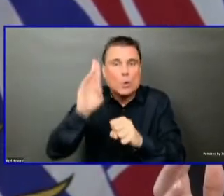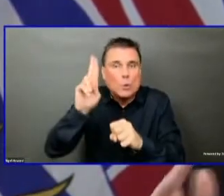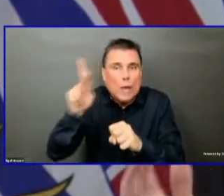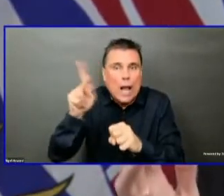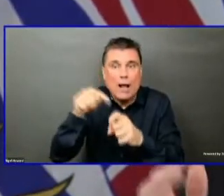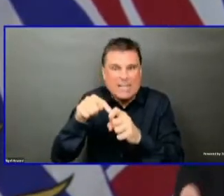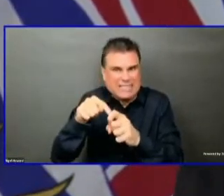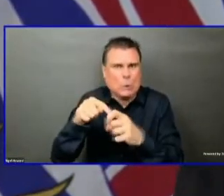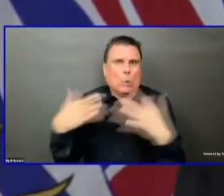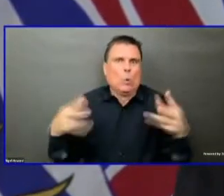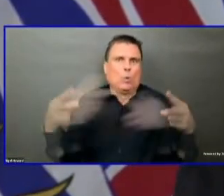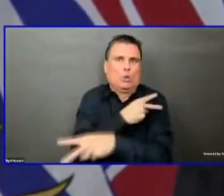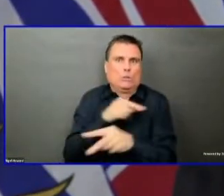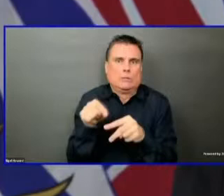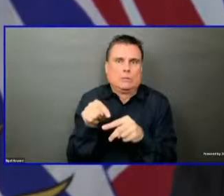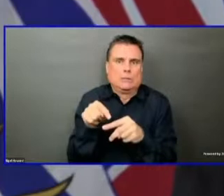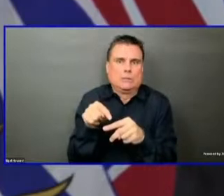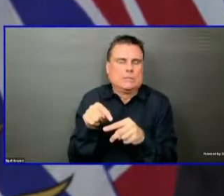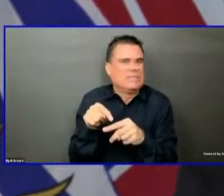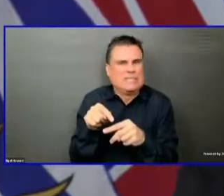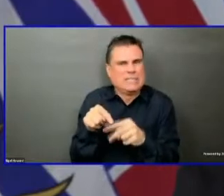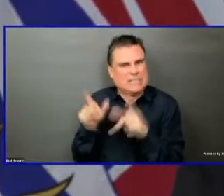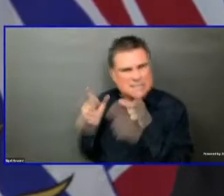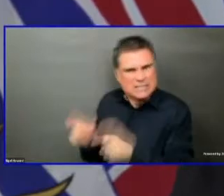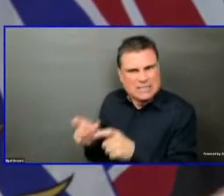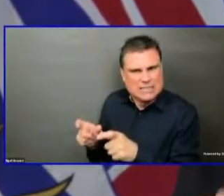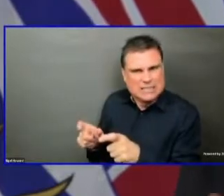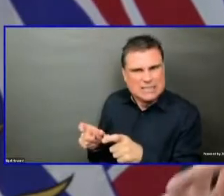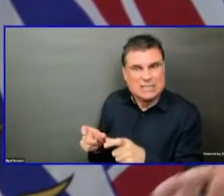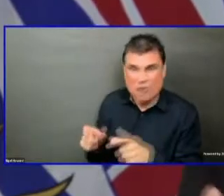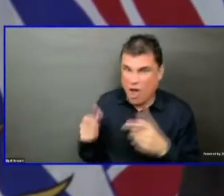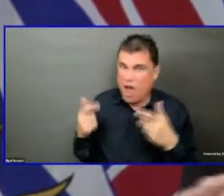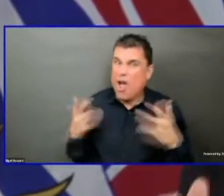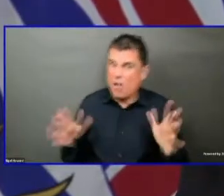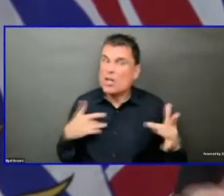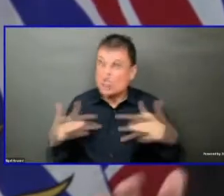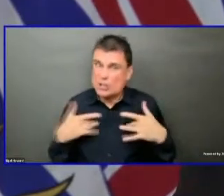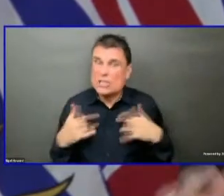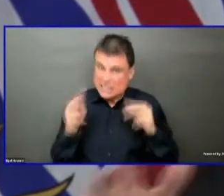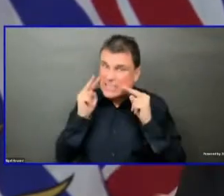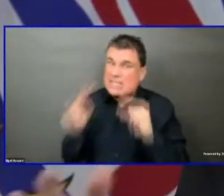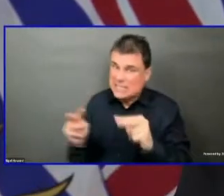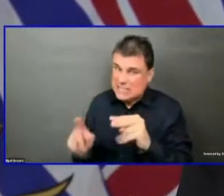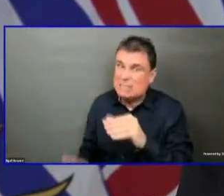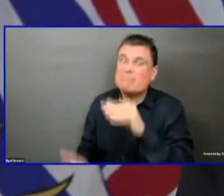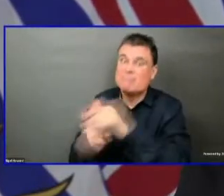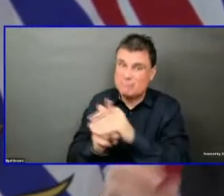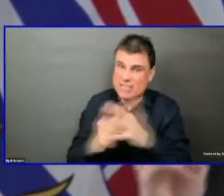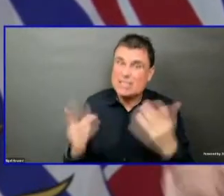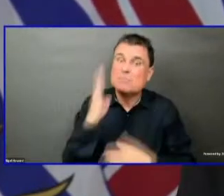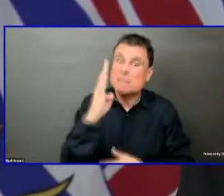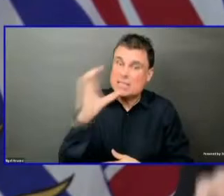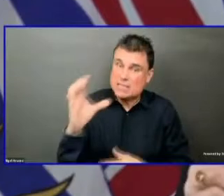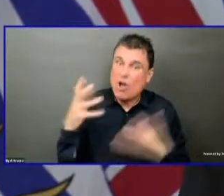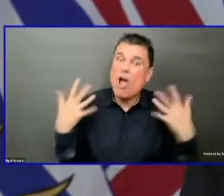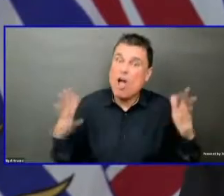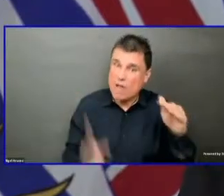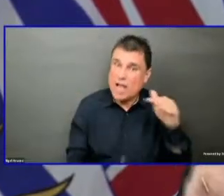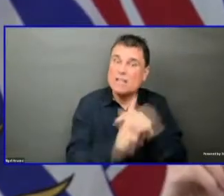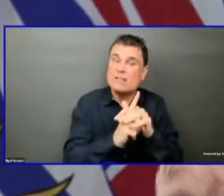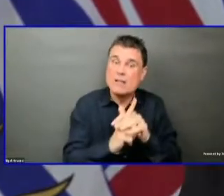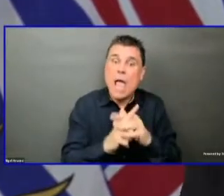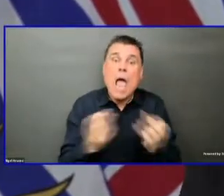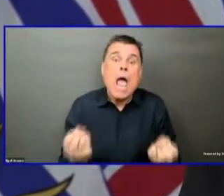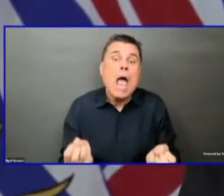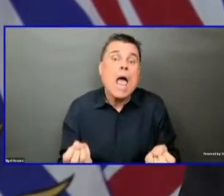been concerned about, have been introduced into BC, and we're not yet certain sort of how many of them. So every